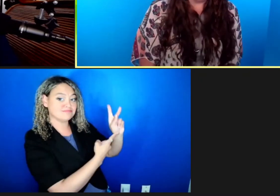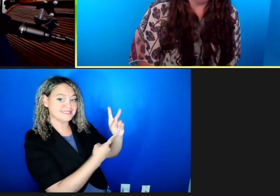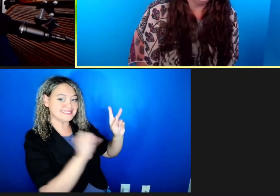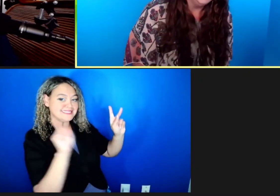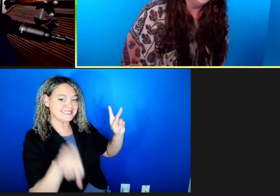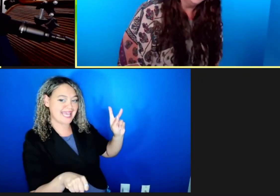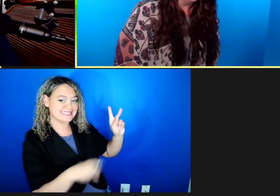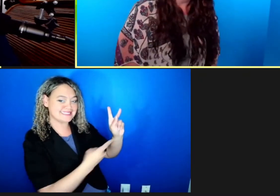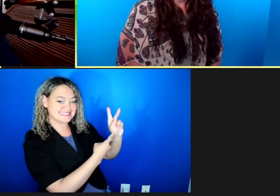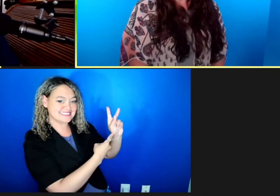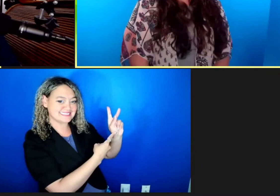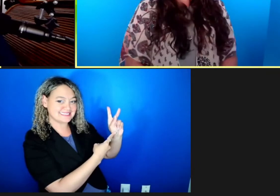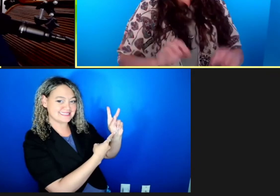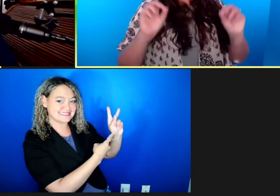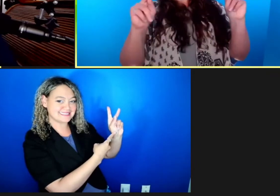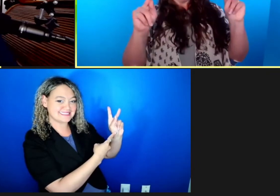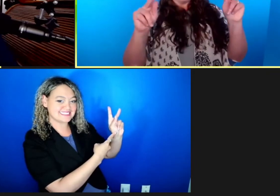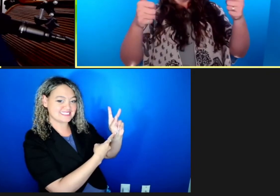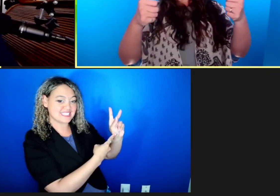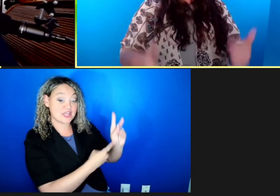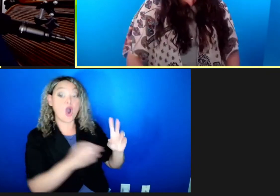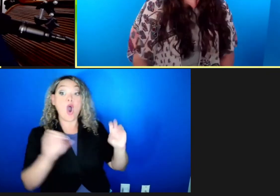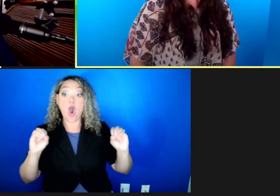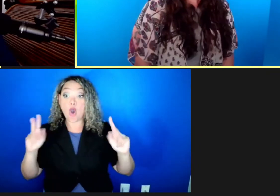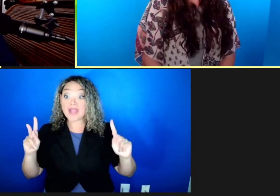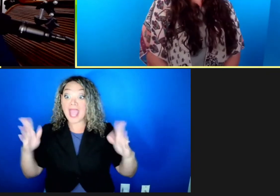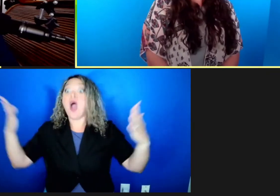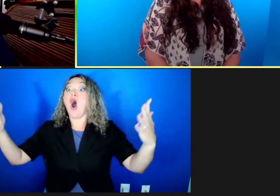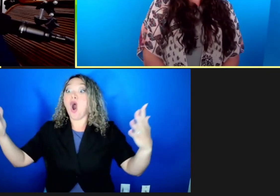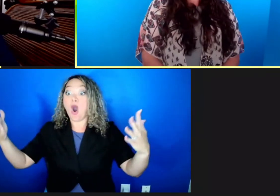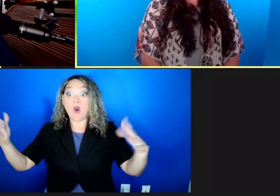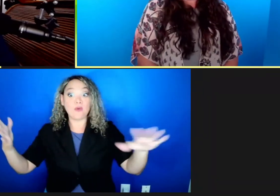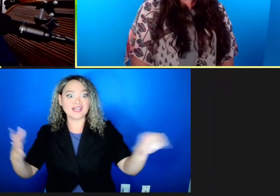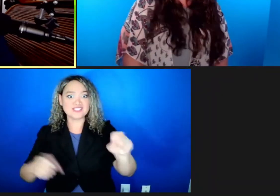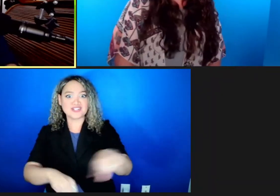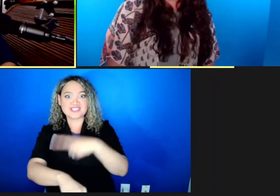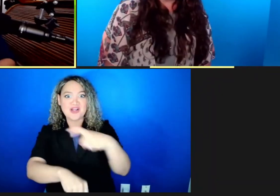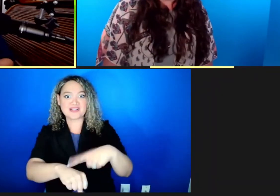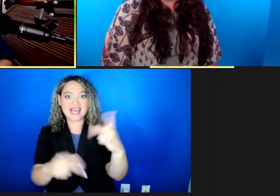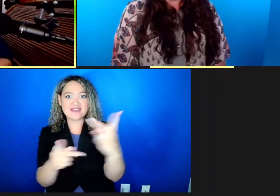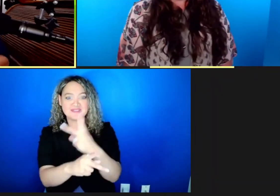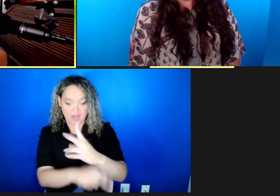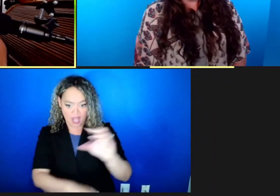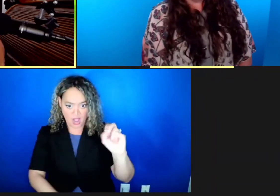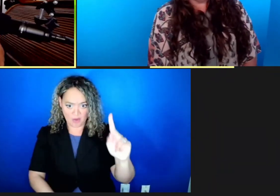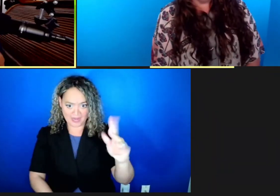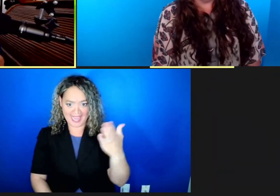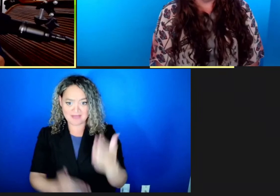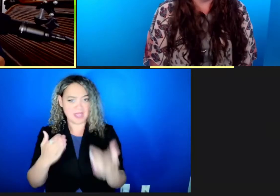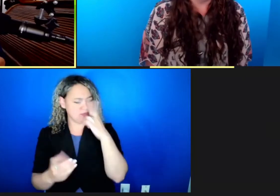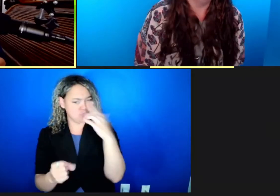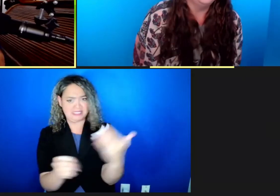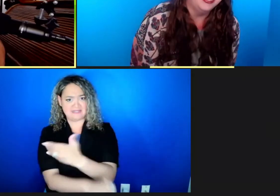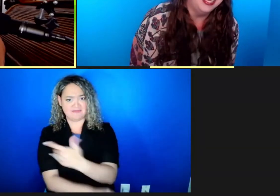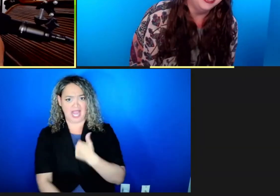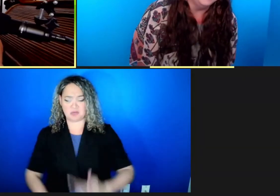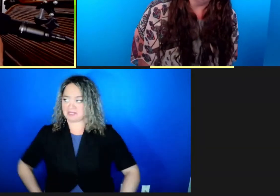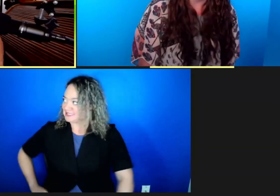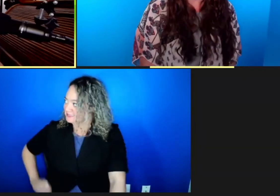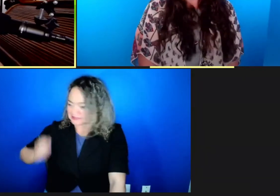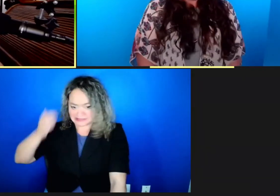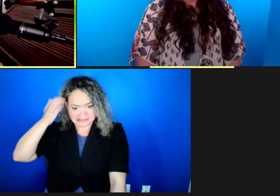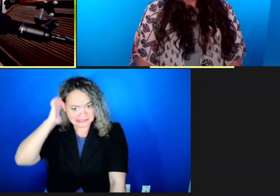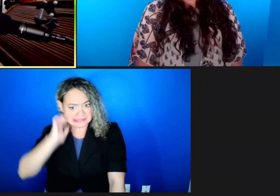P. Okay, all right. So okay. Oh, it took us that long to get to okay. Okay. You might need to fire me.